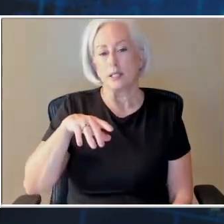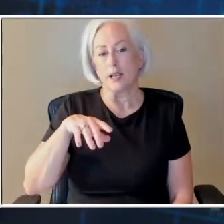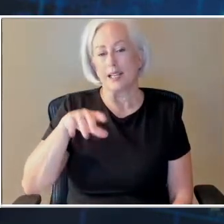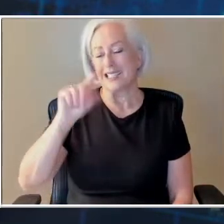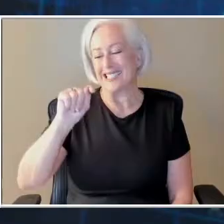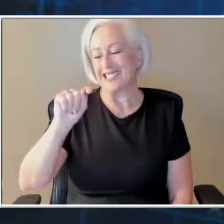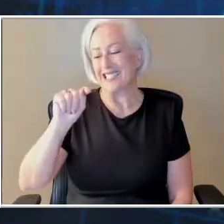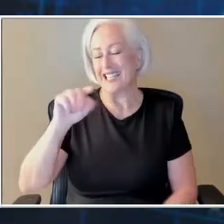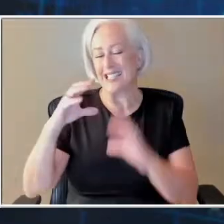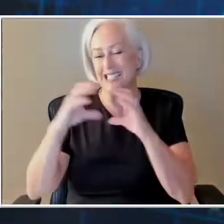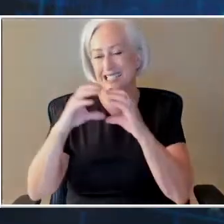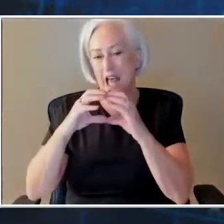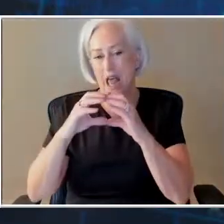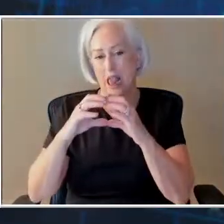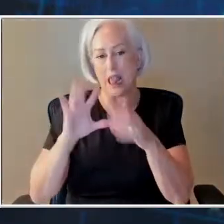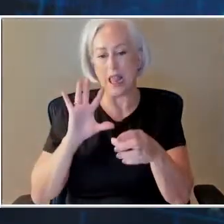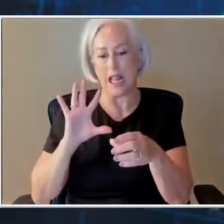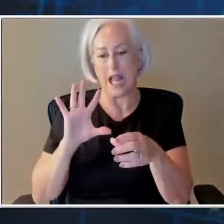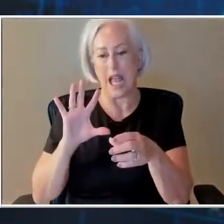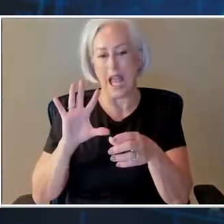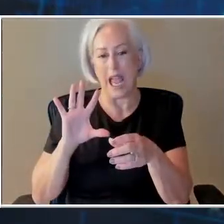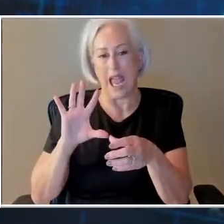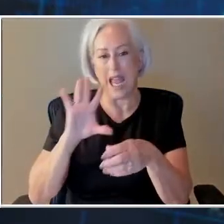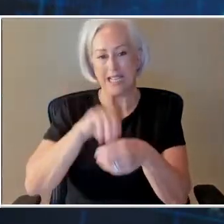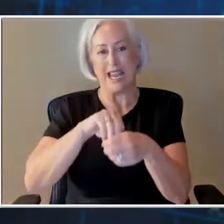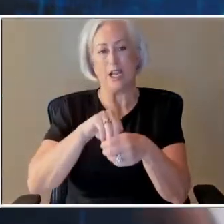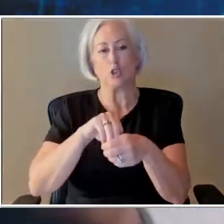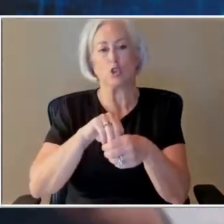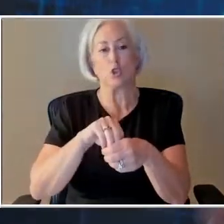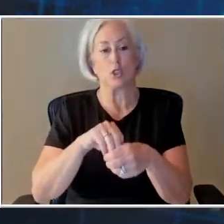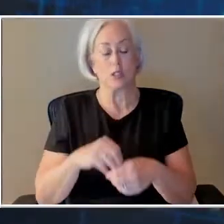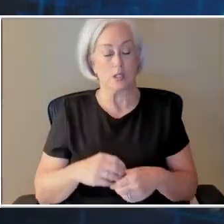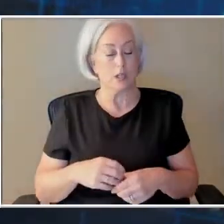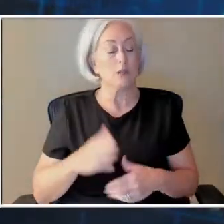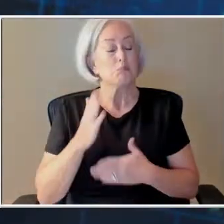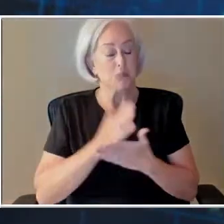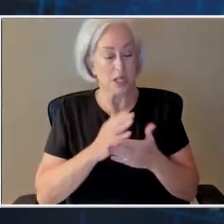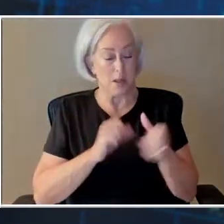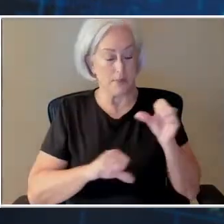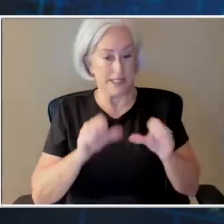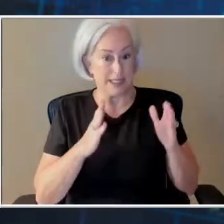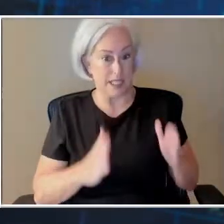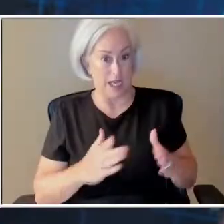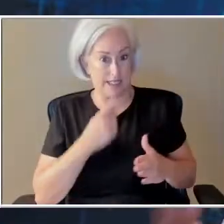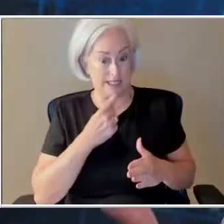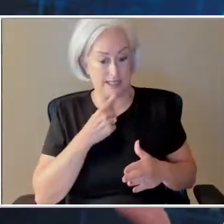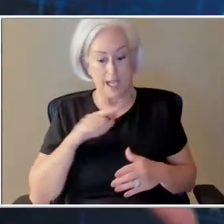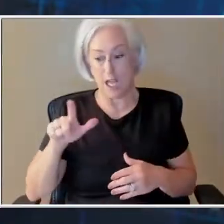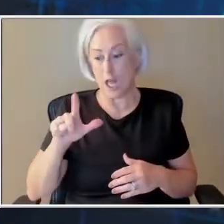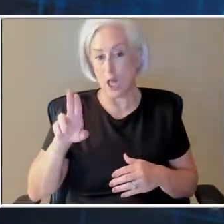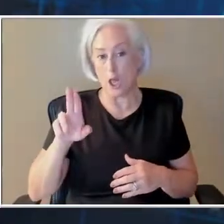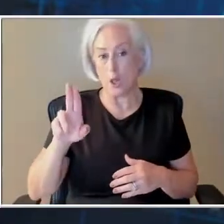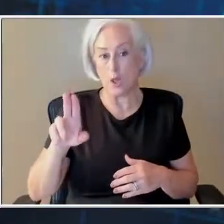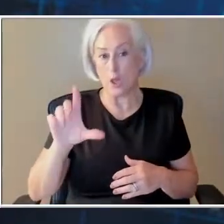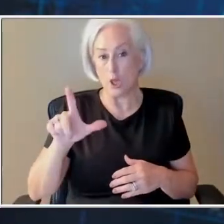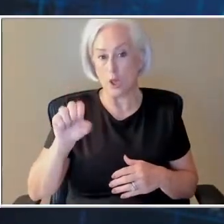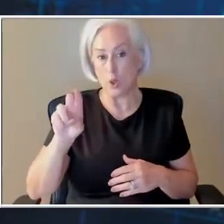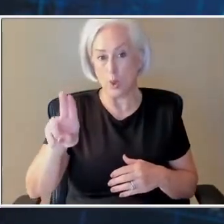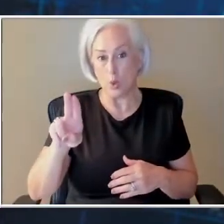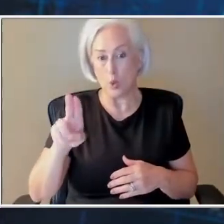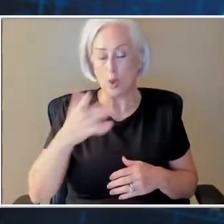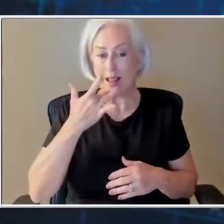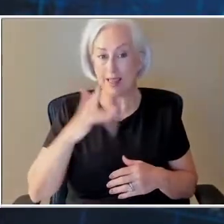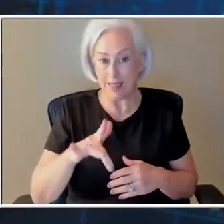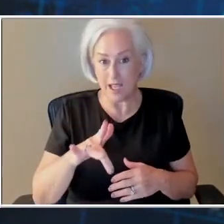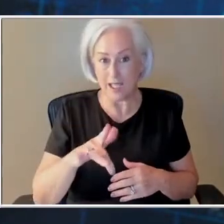that some scientists say, you know what, Lou is very lucky, by the way, she got the CAR T cell, but there are patients who can't